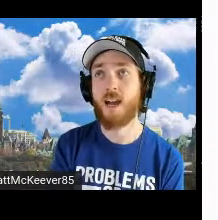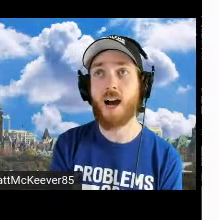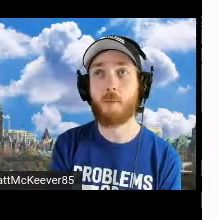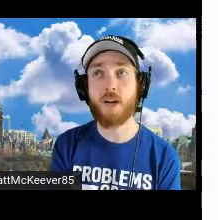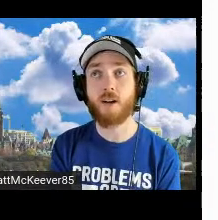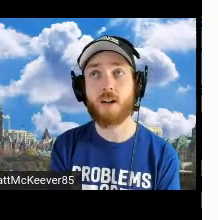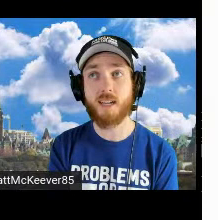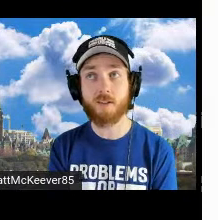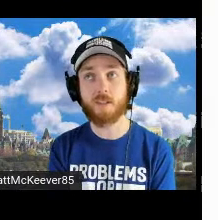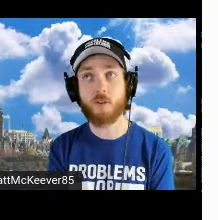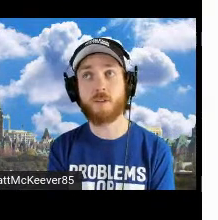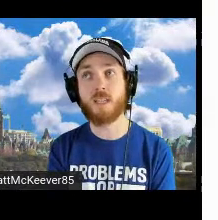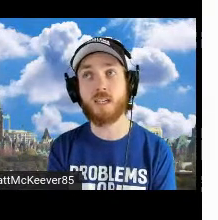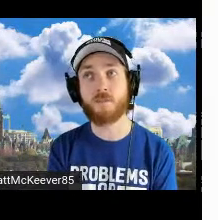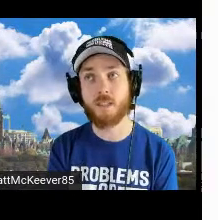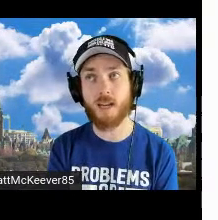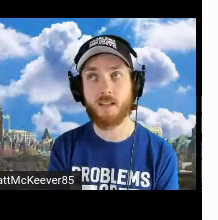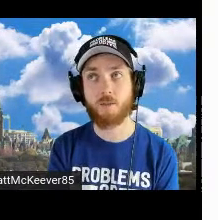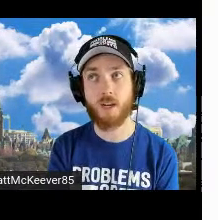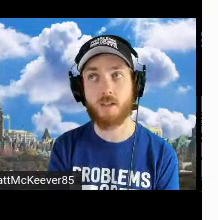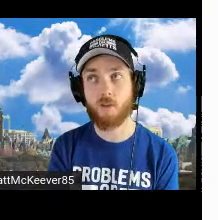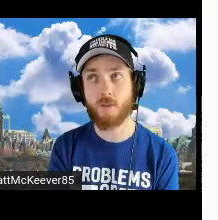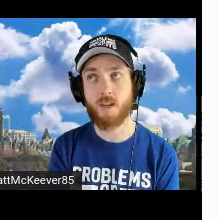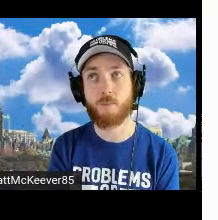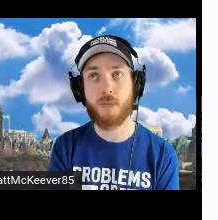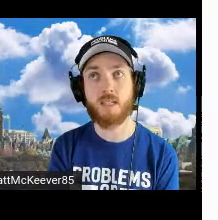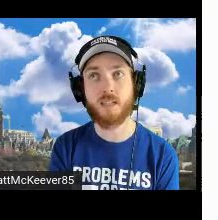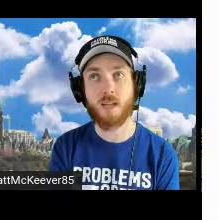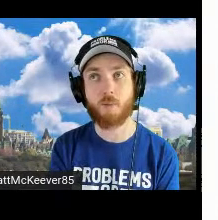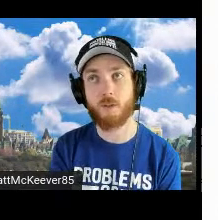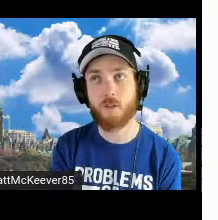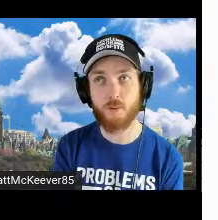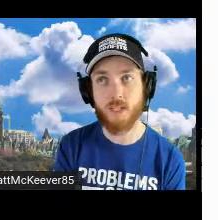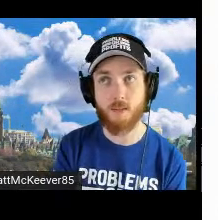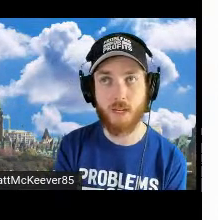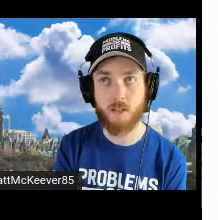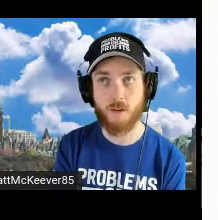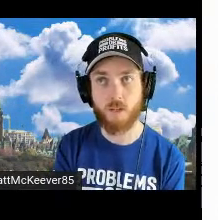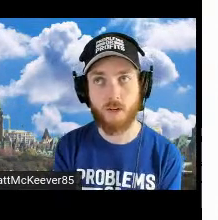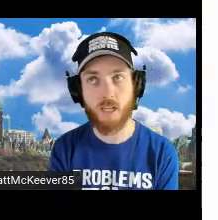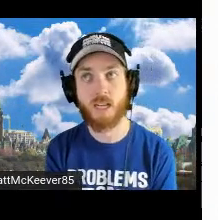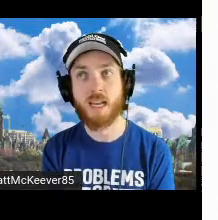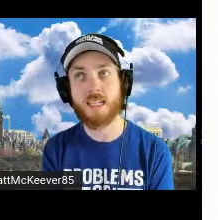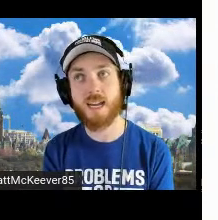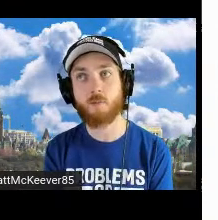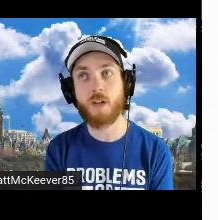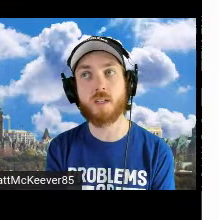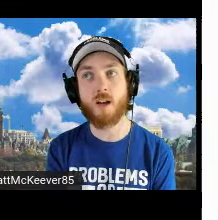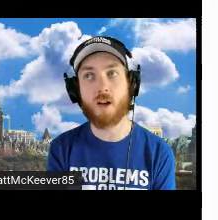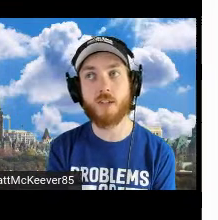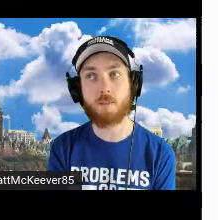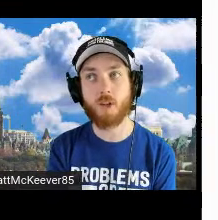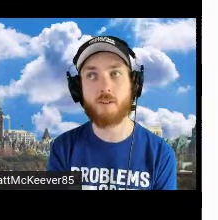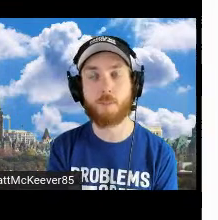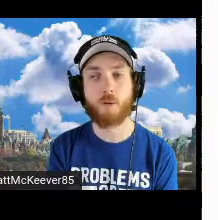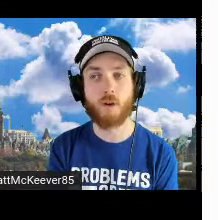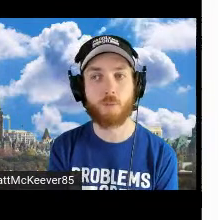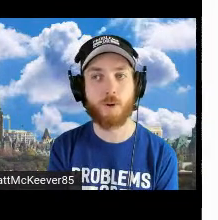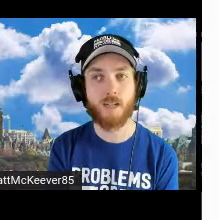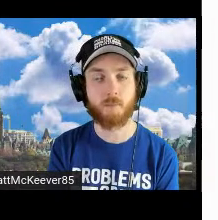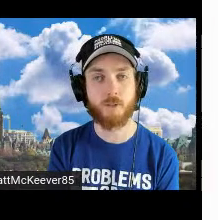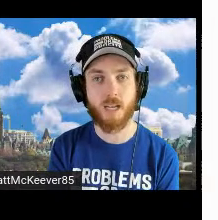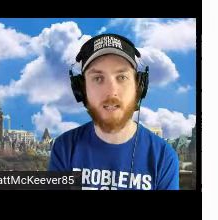face. But Ontario's COVID case fatality rate cumulative peaked at 10.2% May 2020. It's now reached an all-time low of